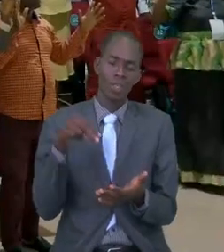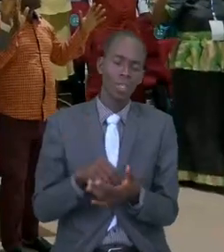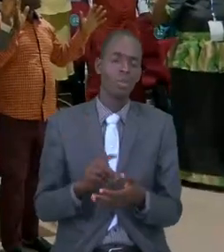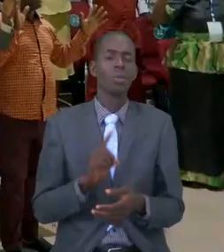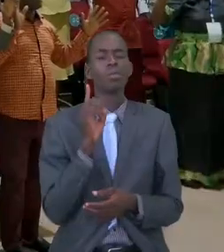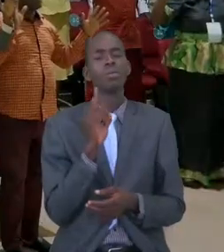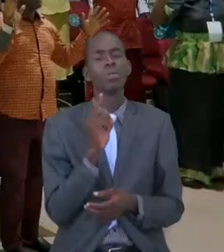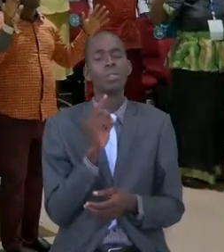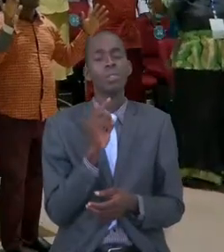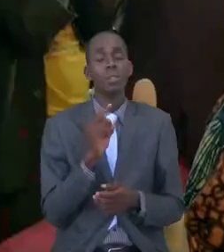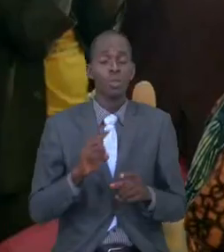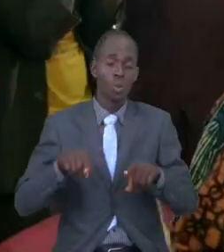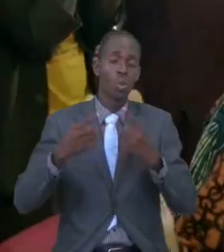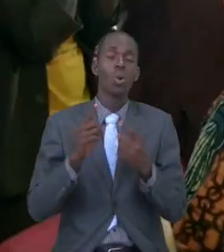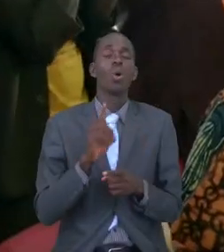Go up.